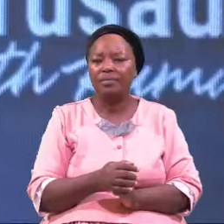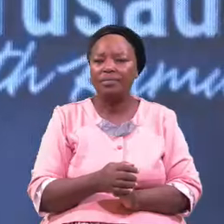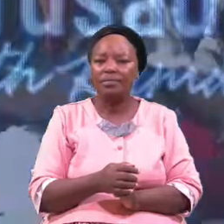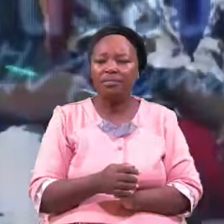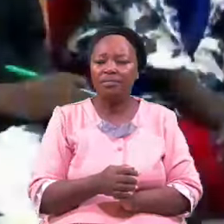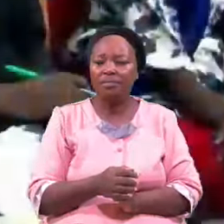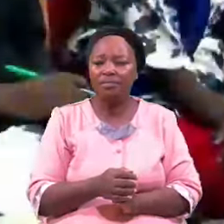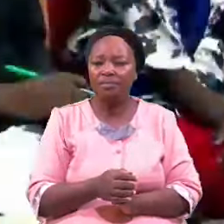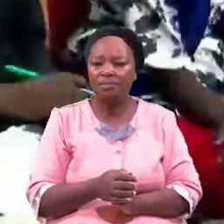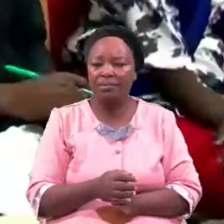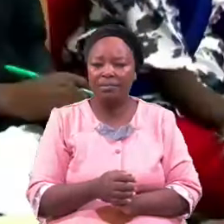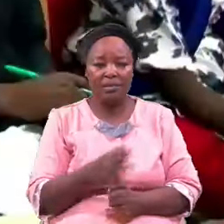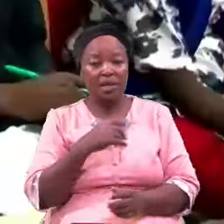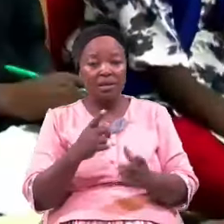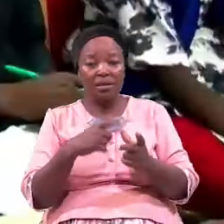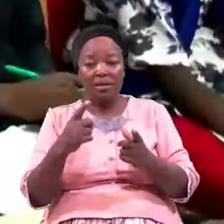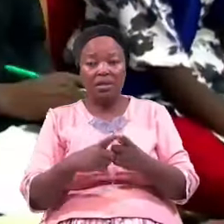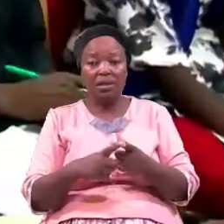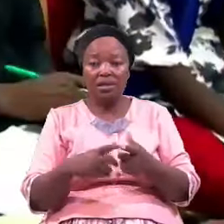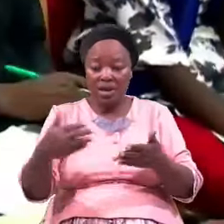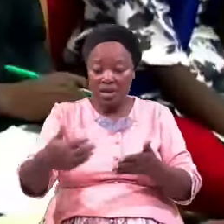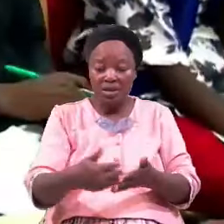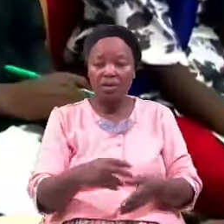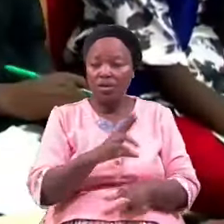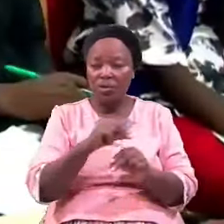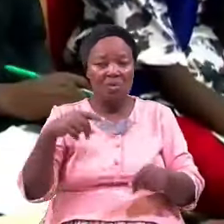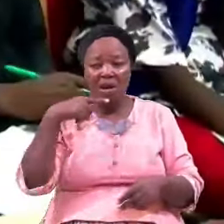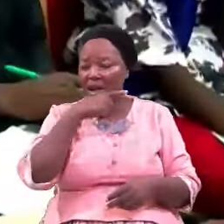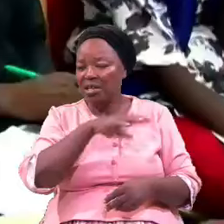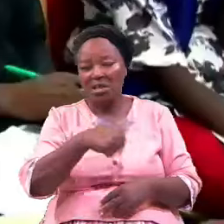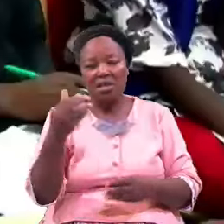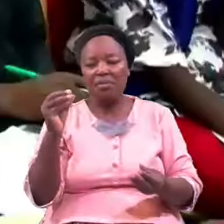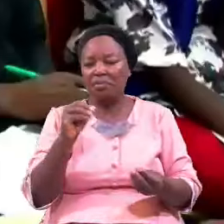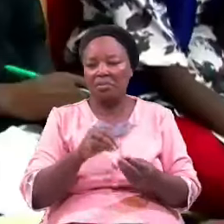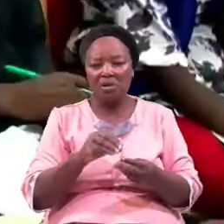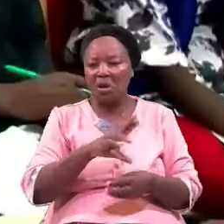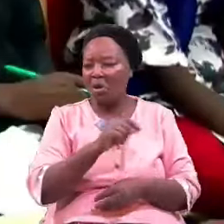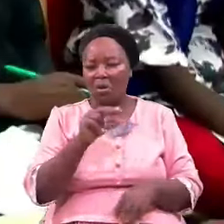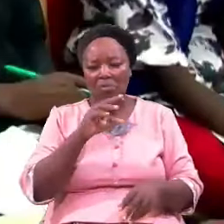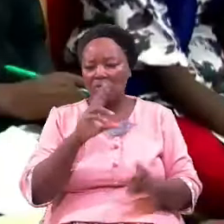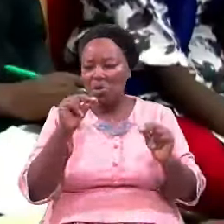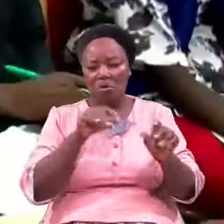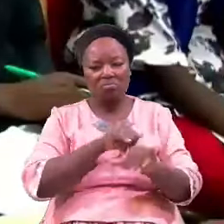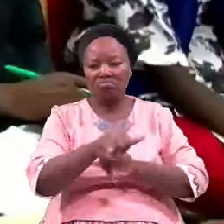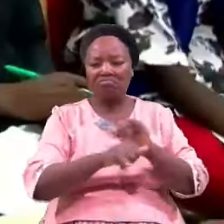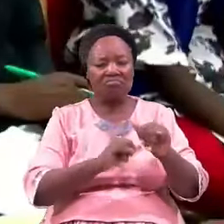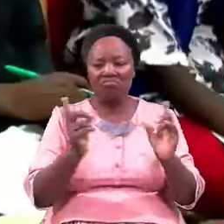And Then No Lies Any More No Deception Any More